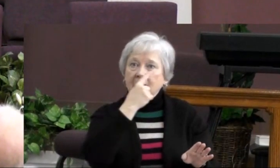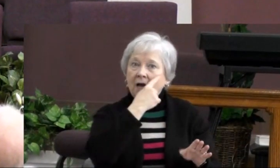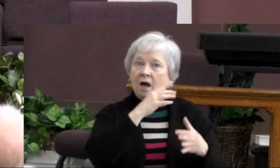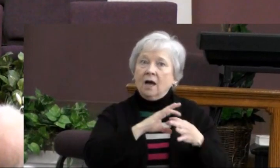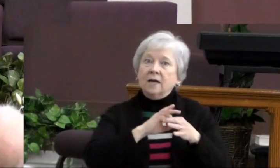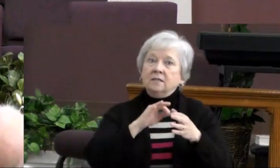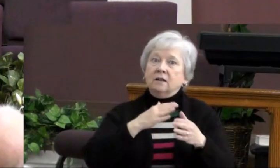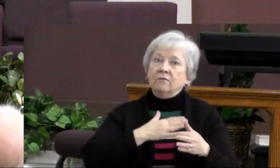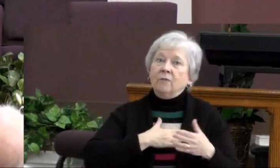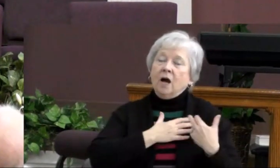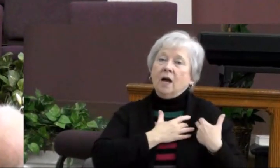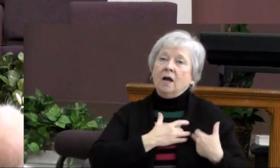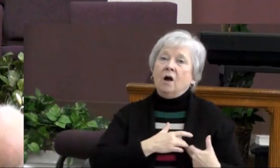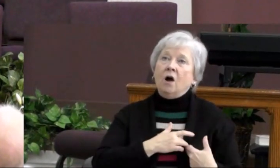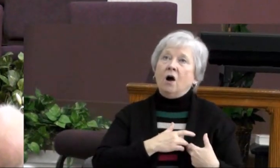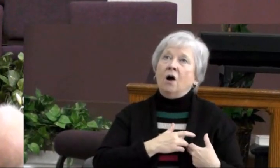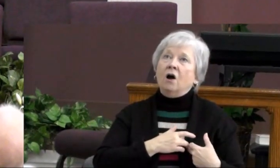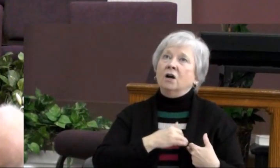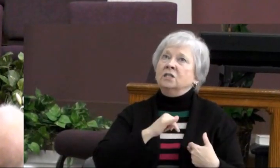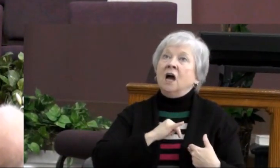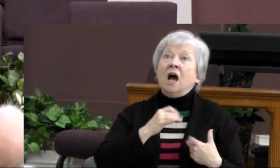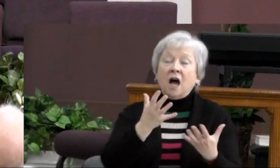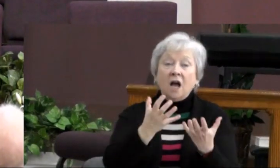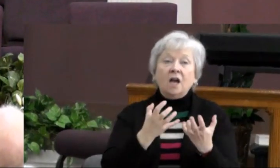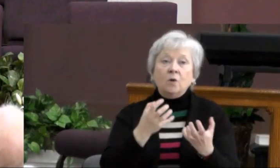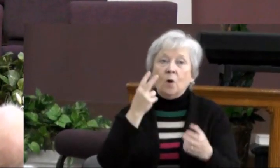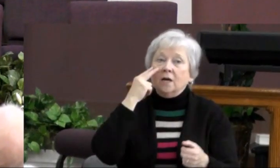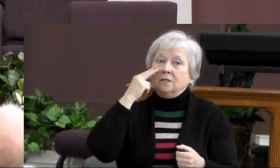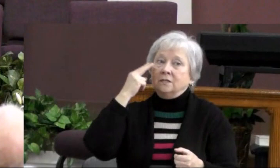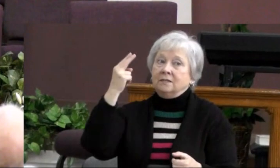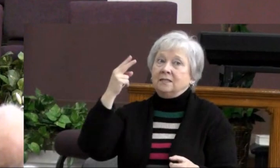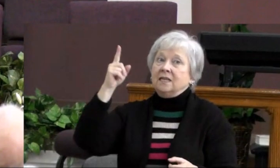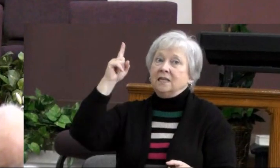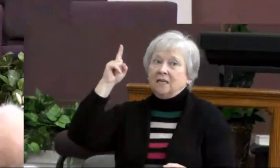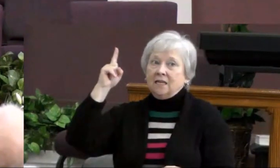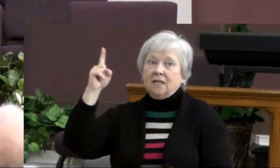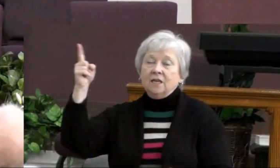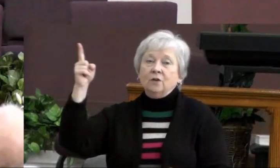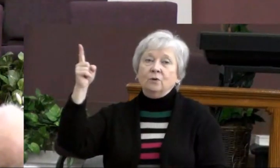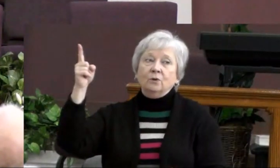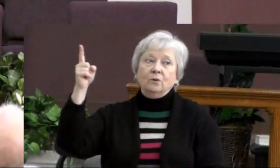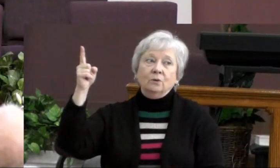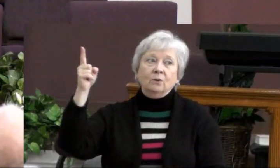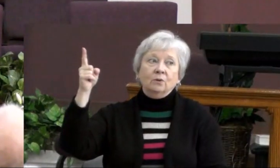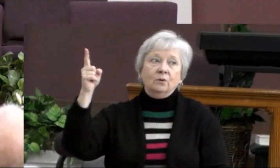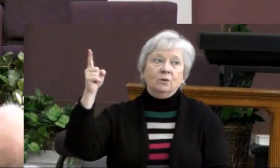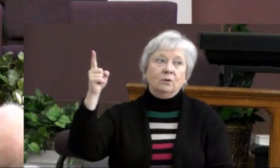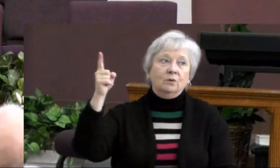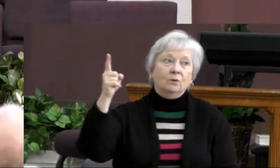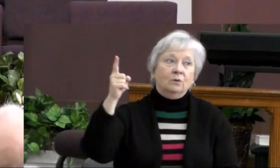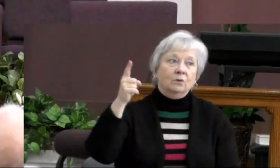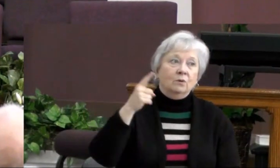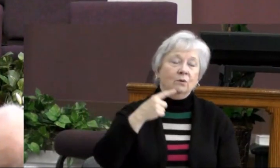the eyes of my heart. I want to see.